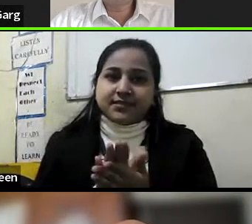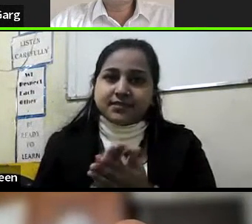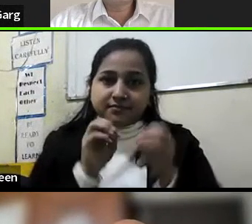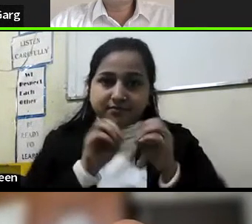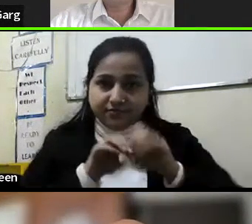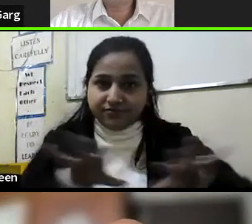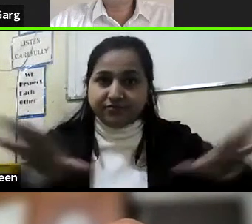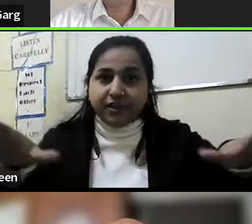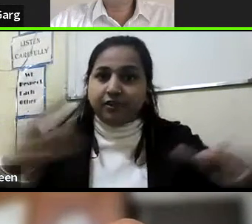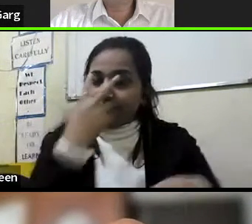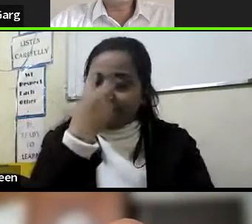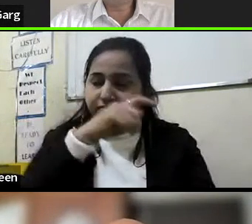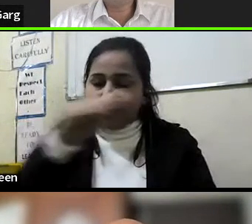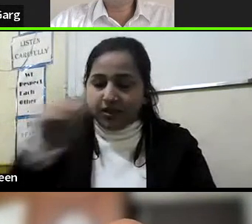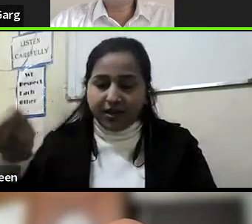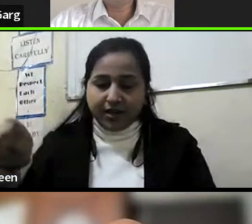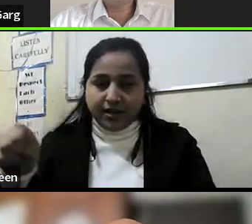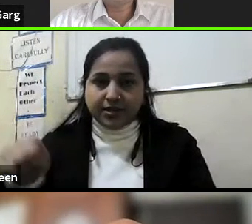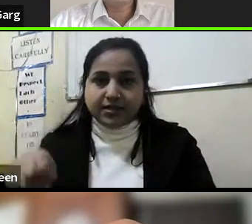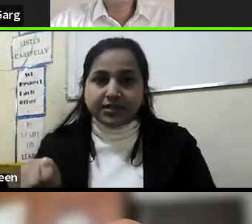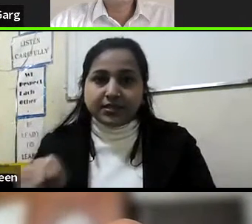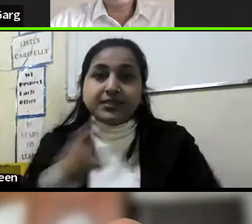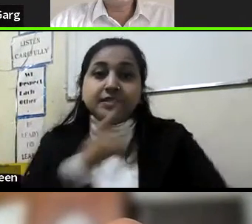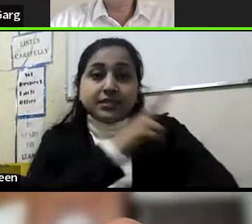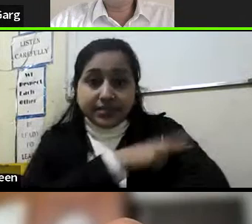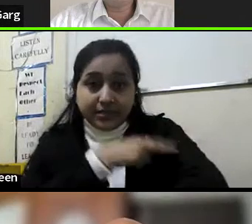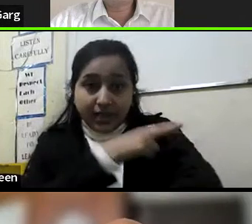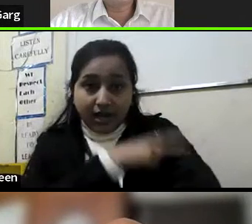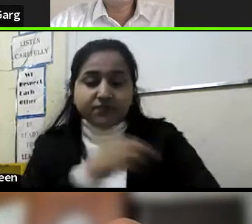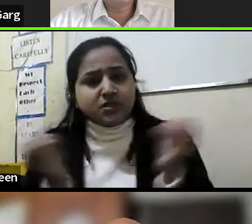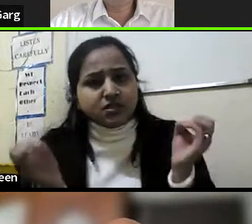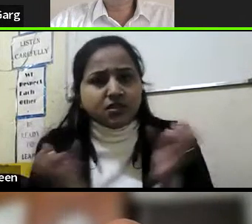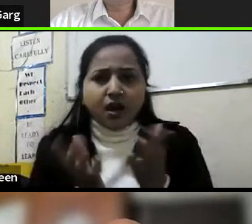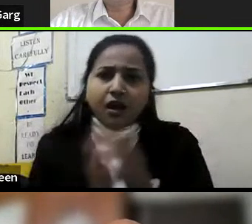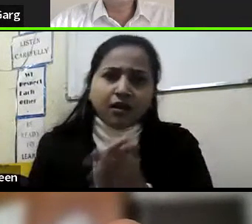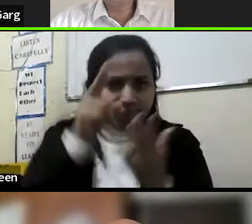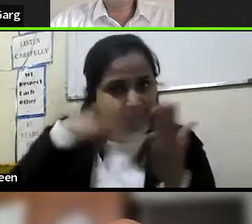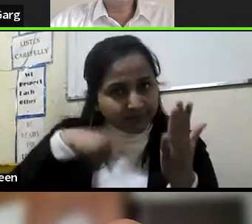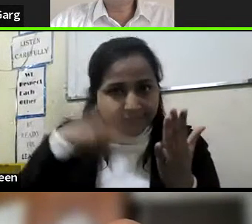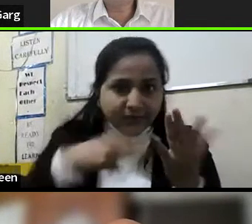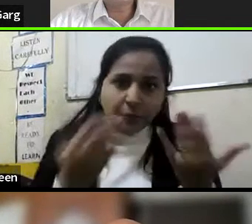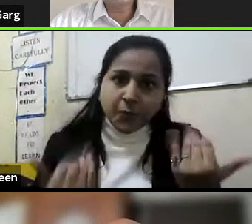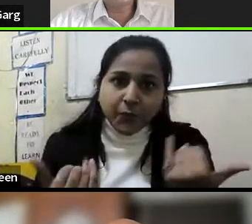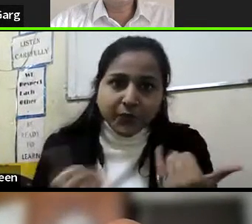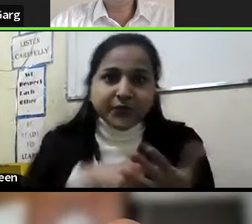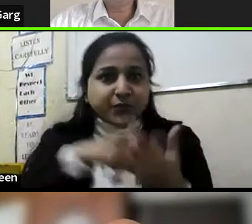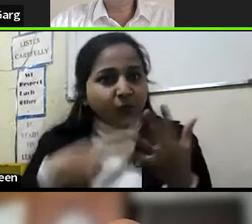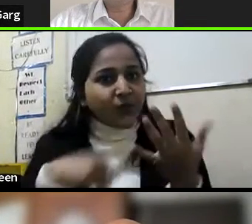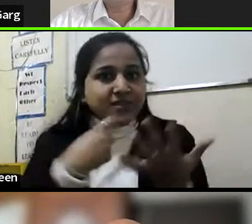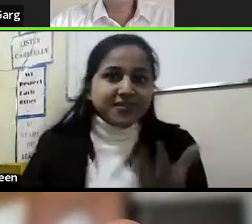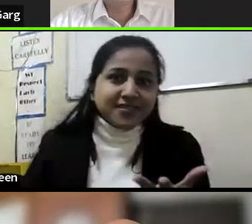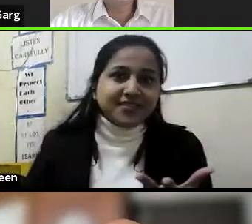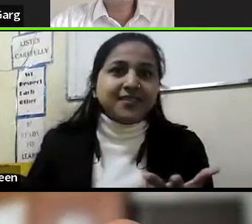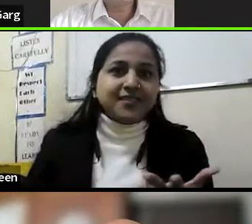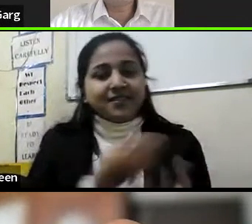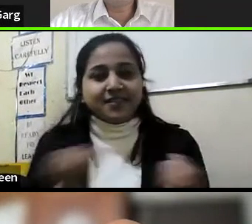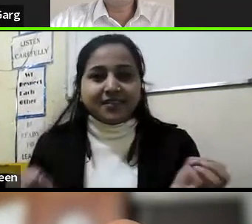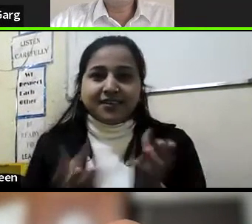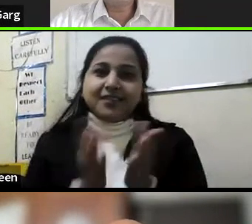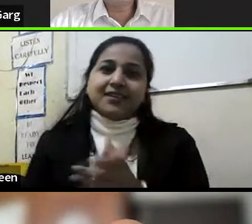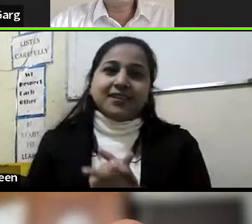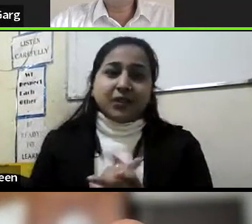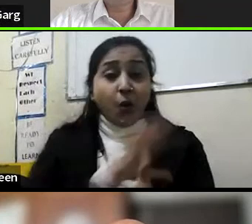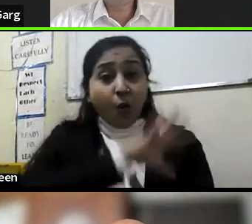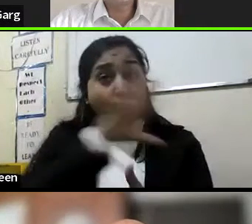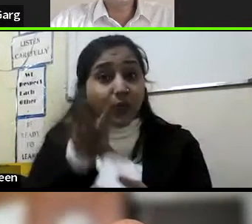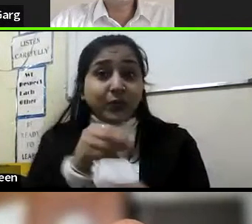impaired staff member can read the circulars, policies, guidelines, and all the